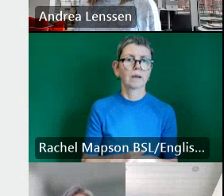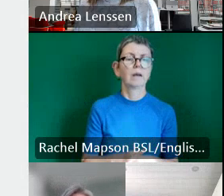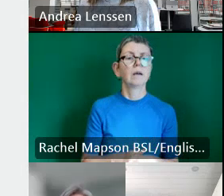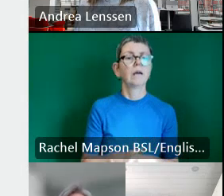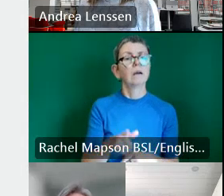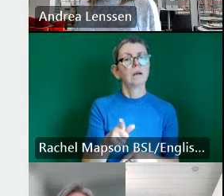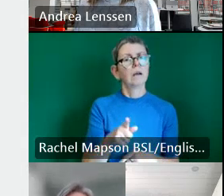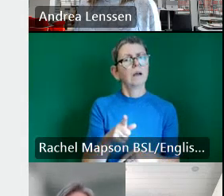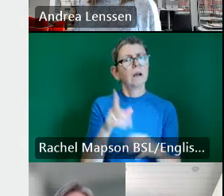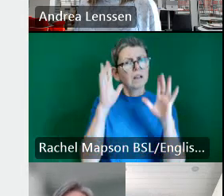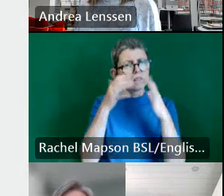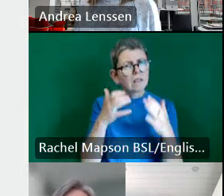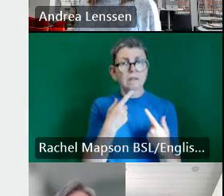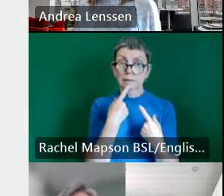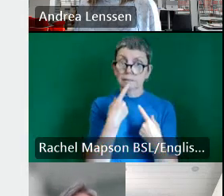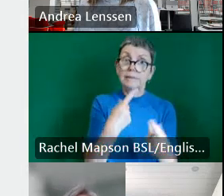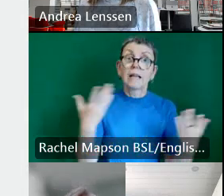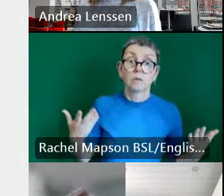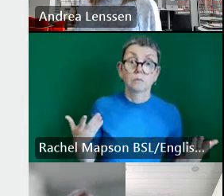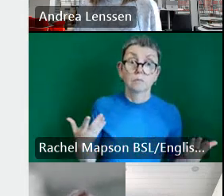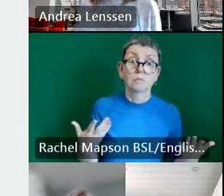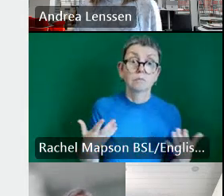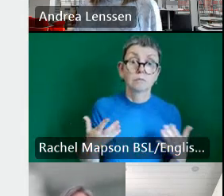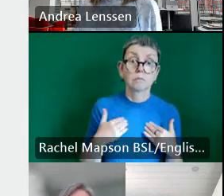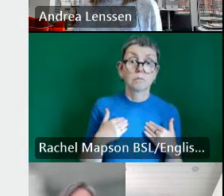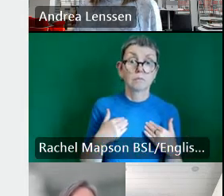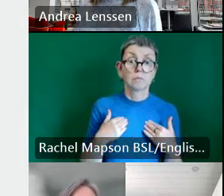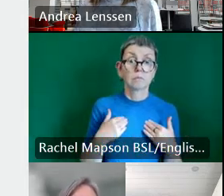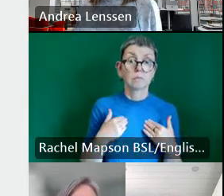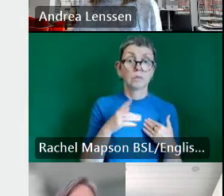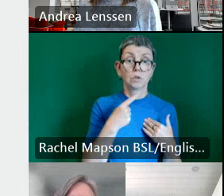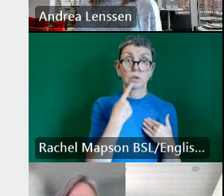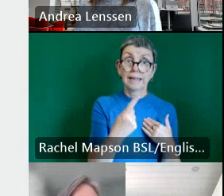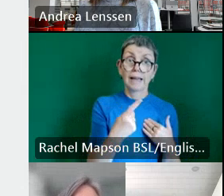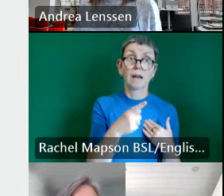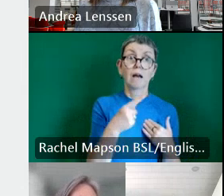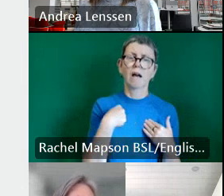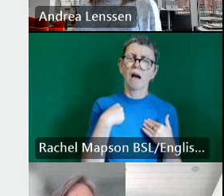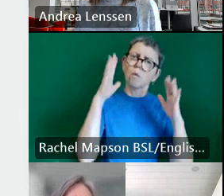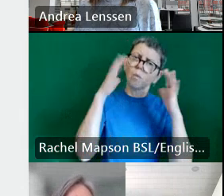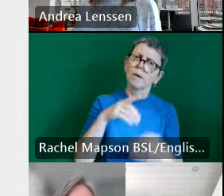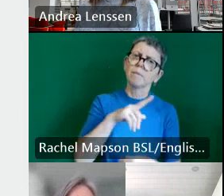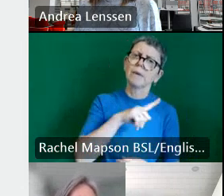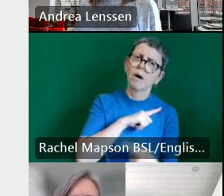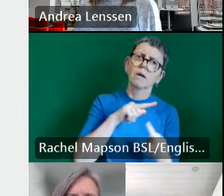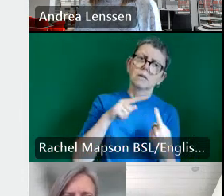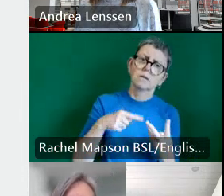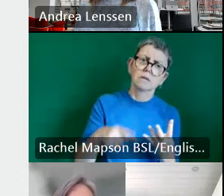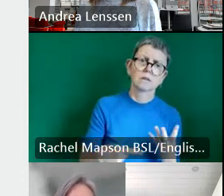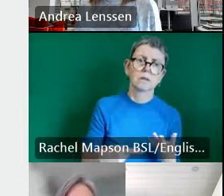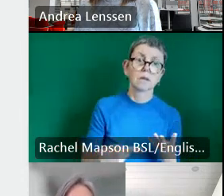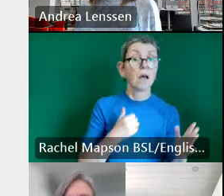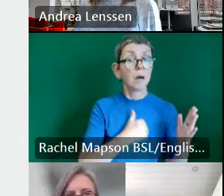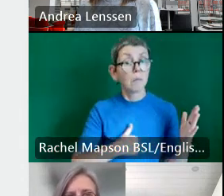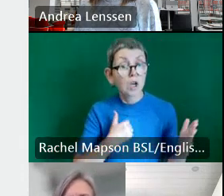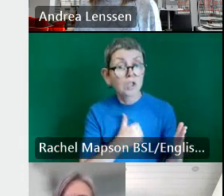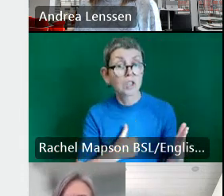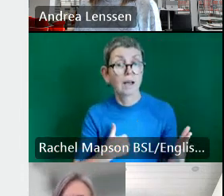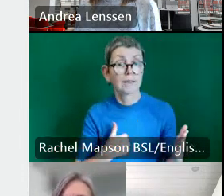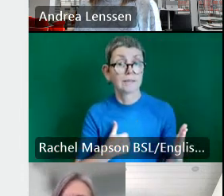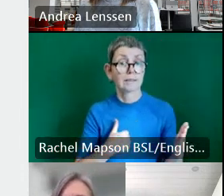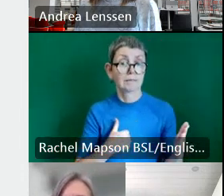concerns. So be bold and clear and straightforward. Discuss why you are concerned. Apologize. Say you're sorry. Change your behavior, right? So if you